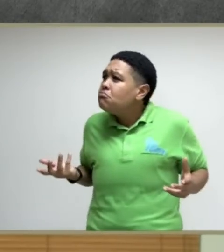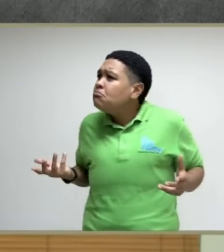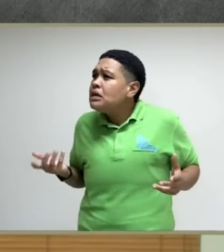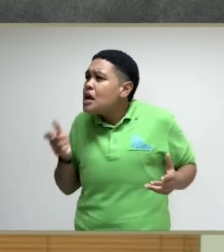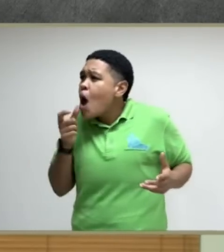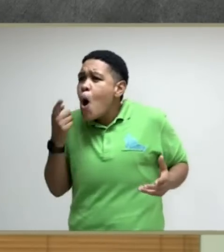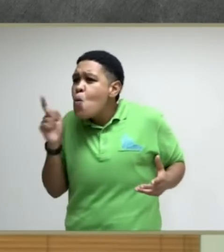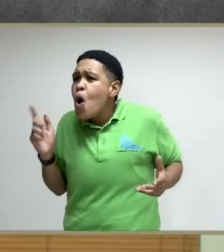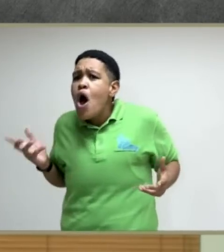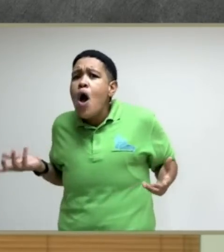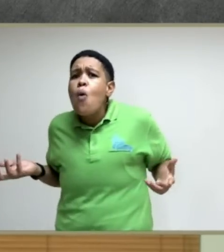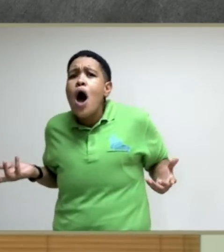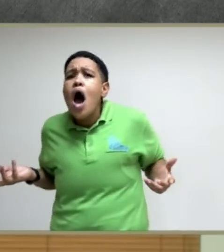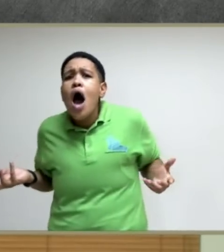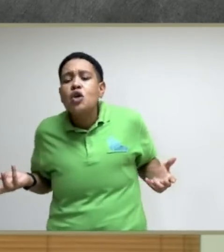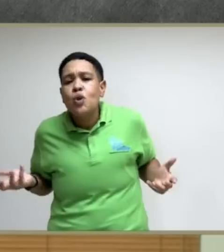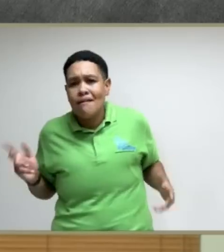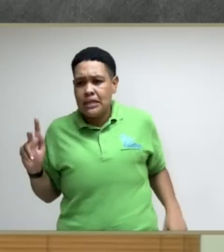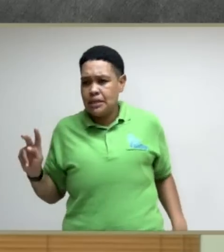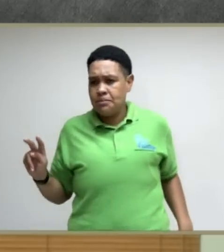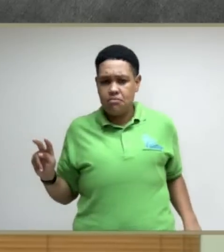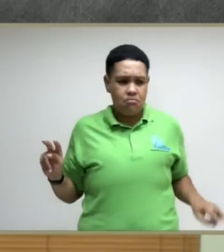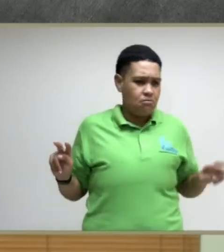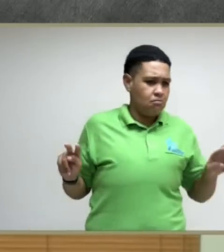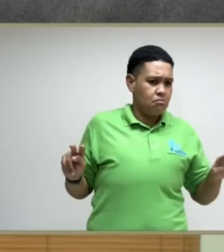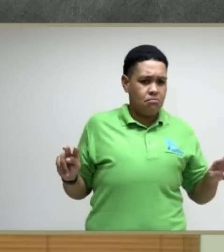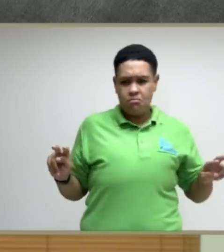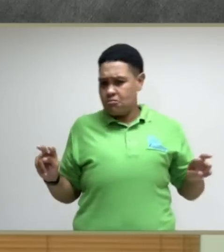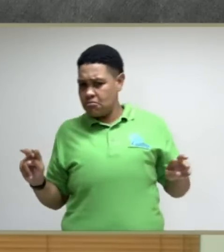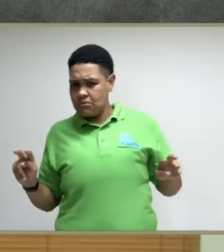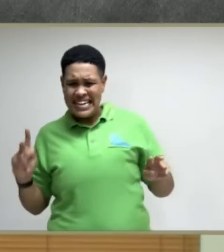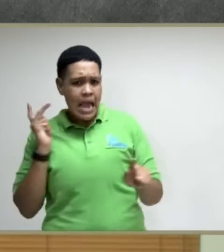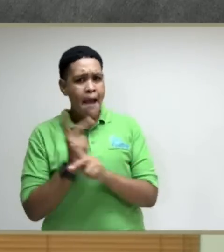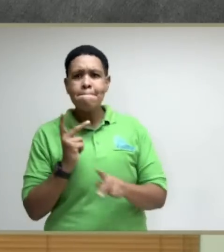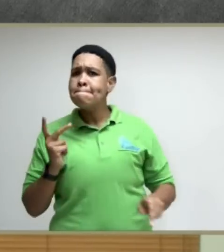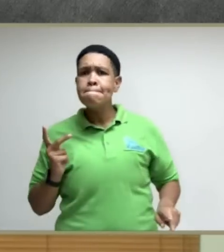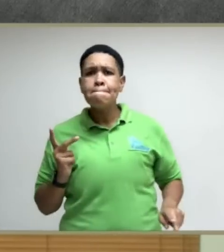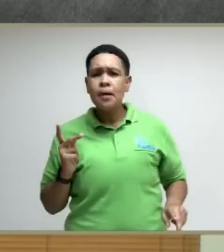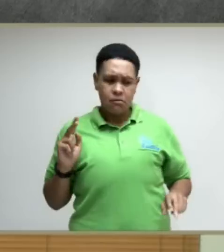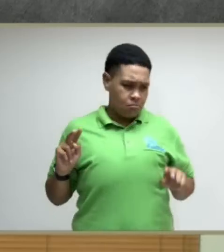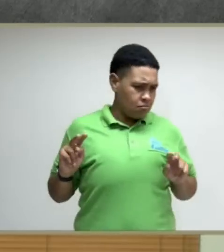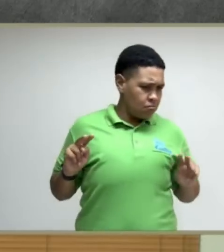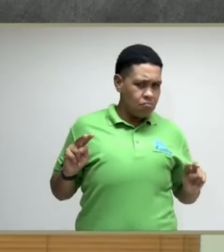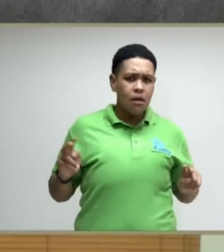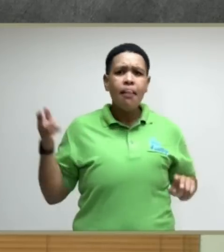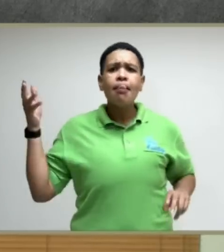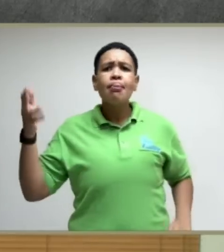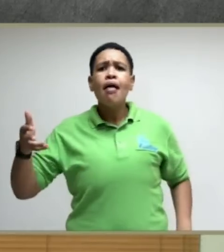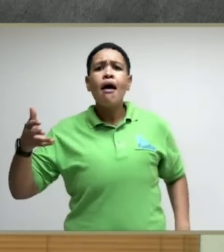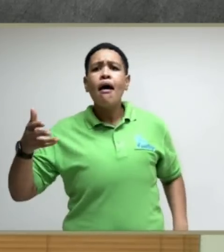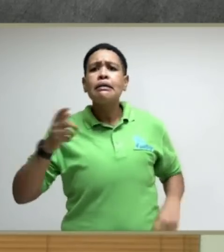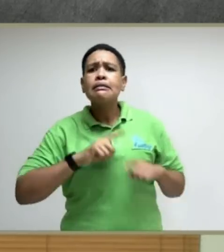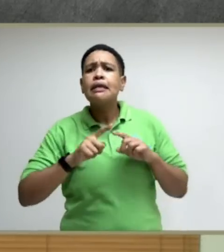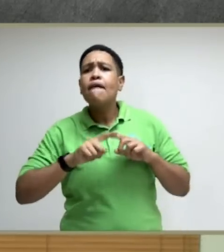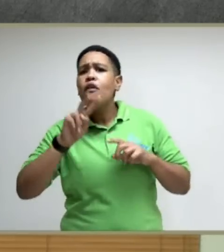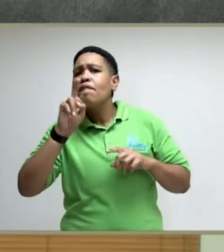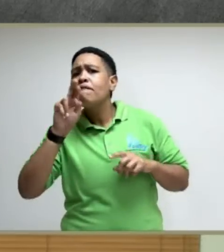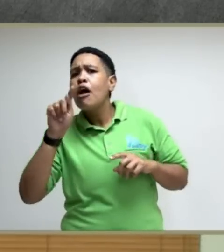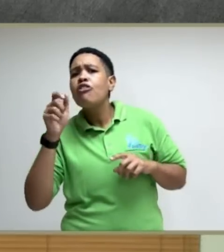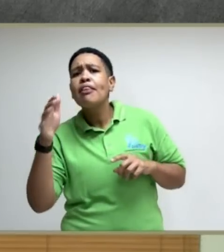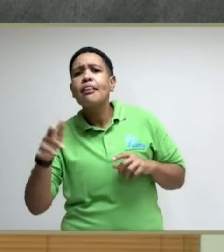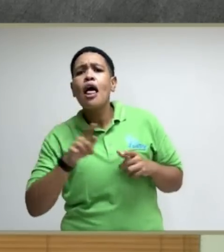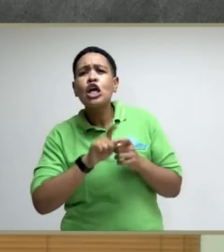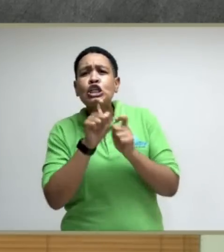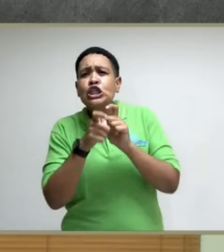need for continuous surveillance to check to see what are the variants that are there, what are the changes that